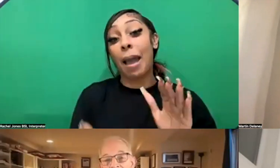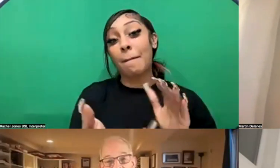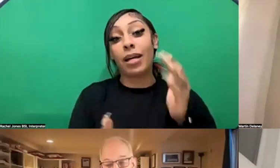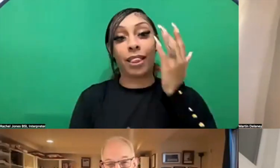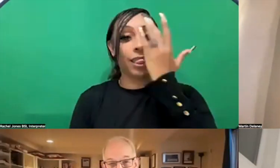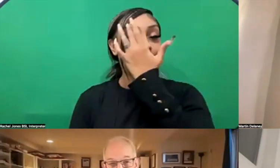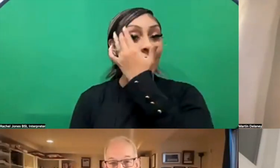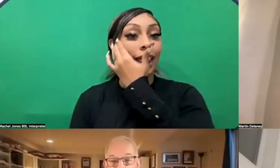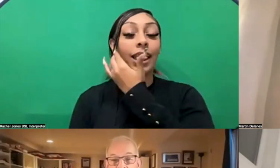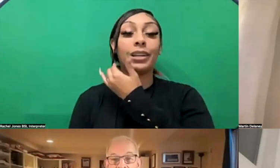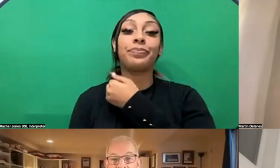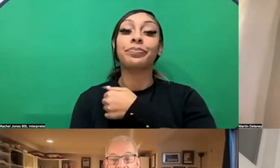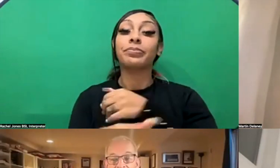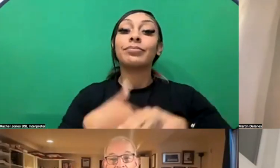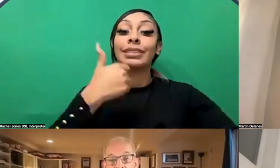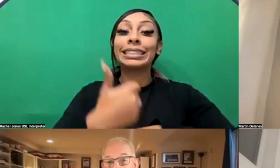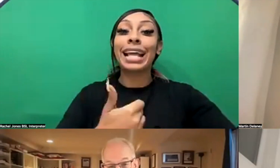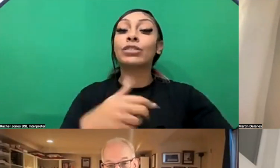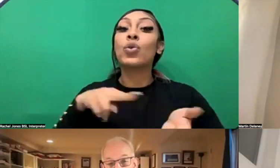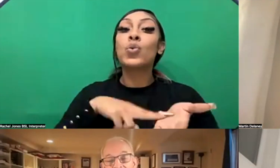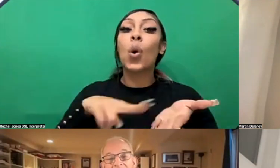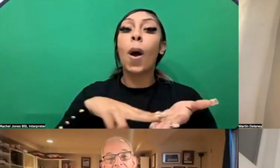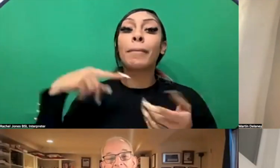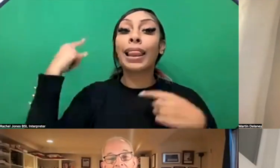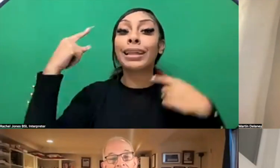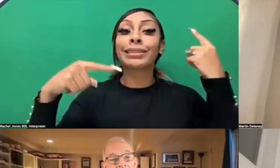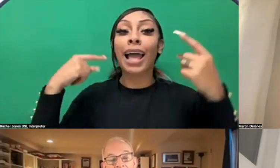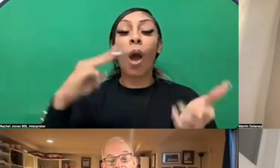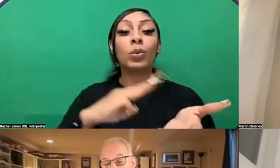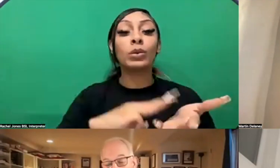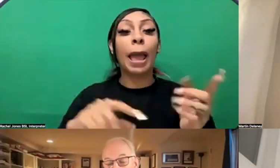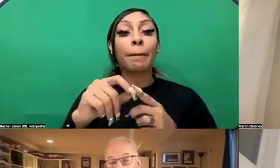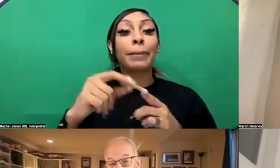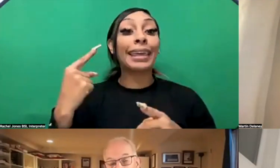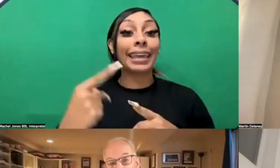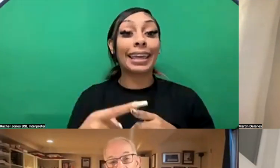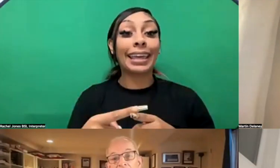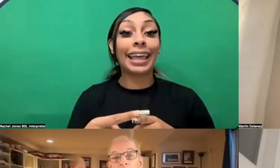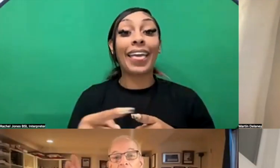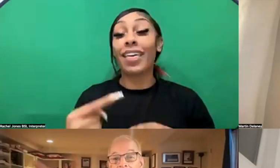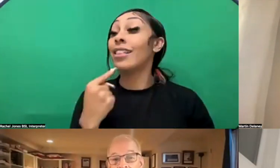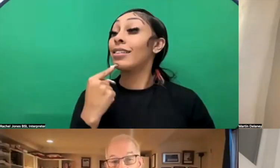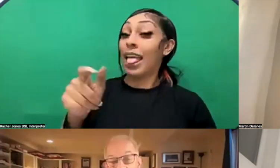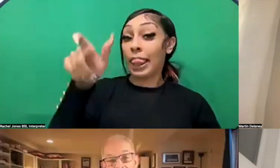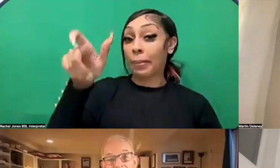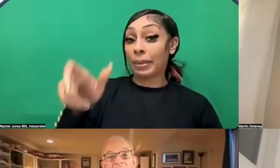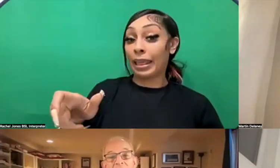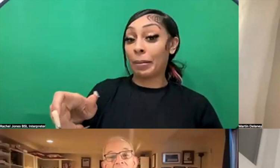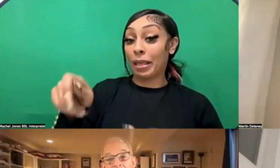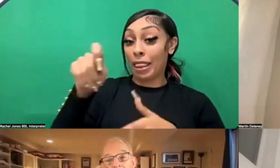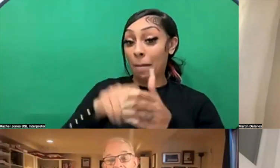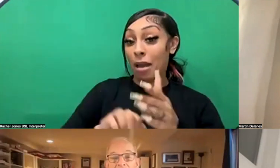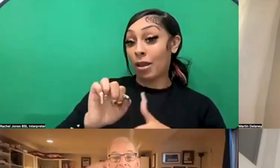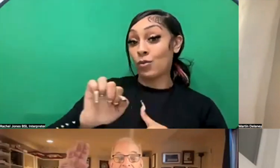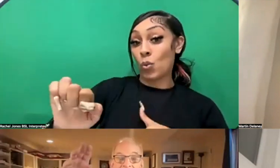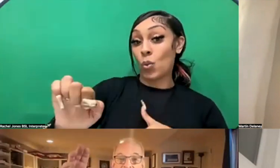I set it my normal sounds for MPE, and then I tell people if they buy one of Lele's instruments,